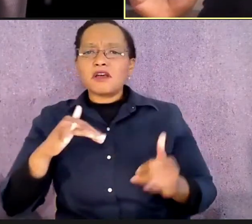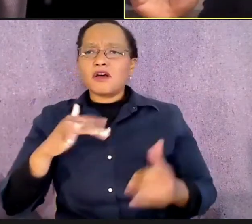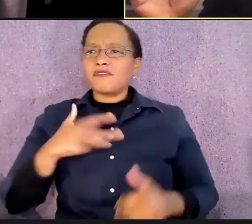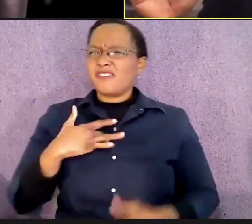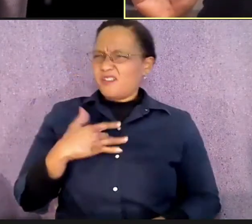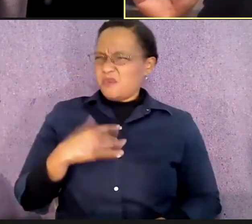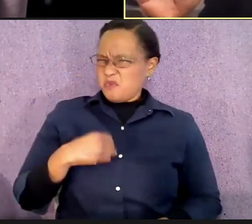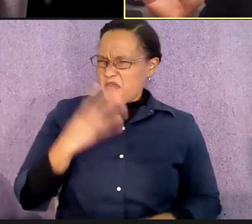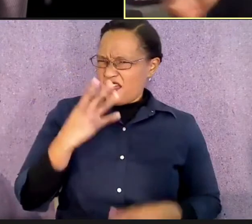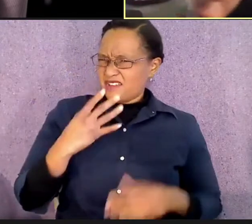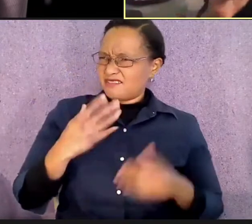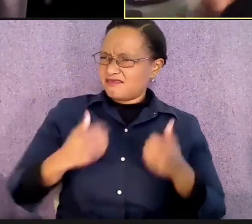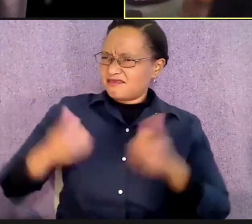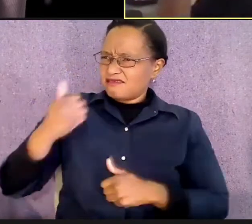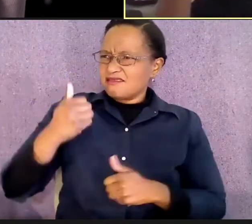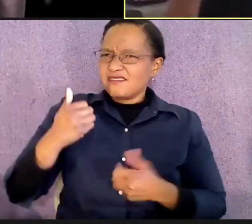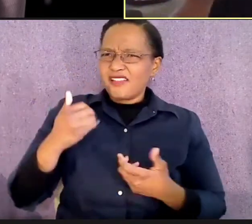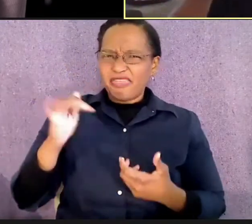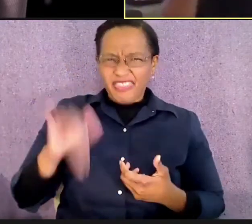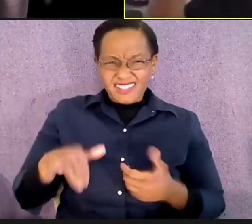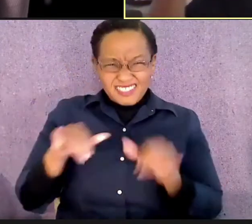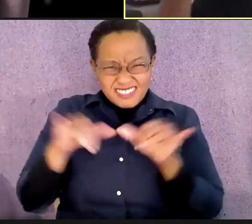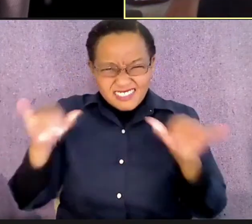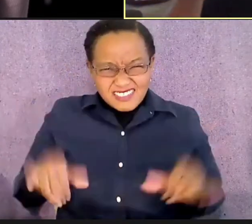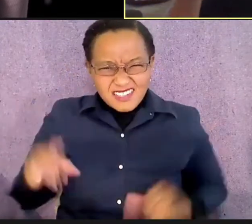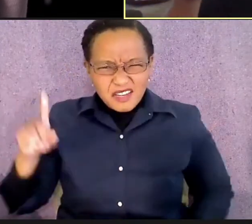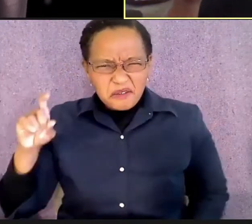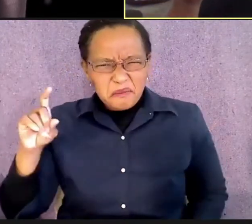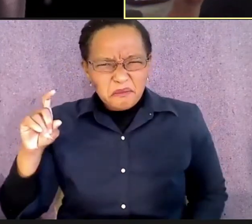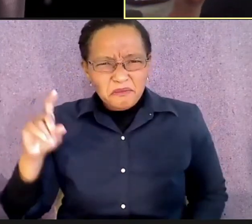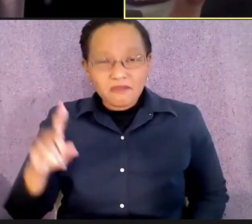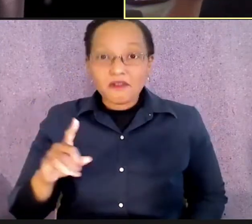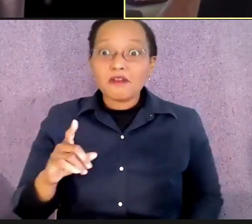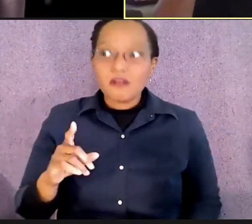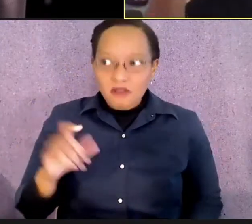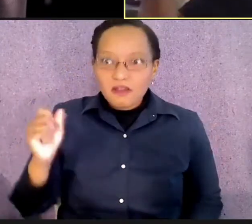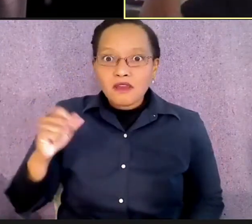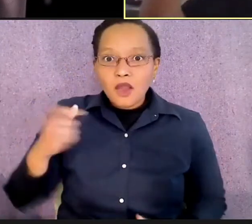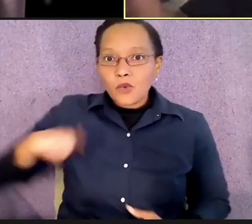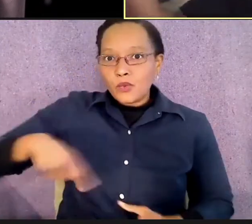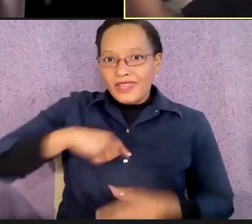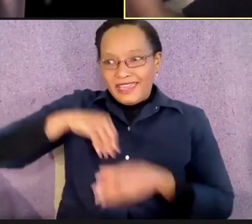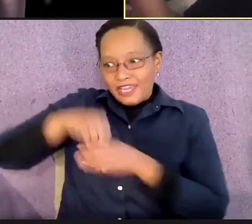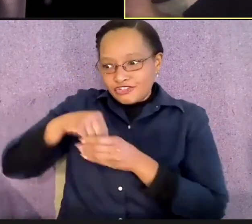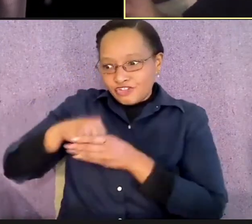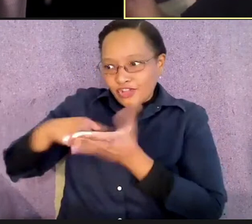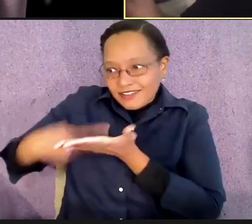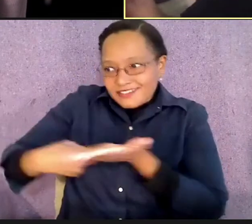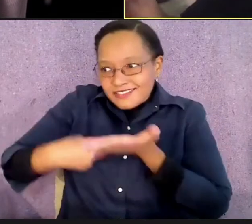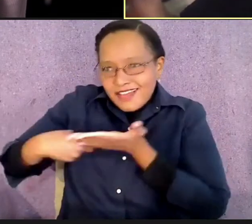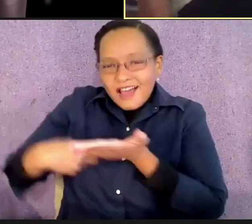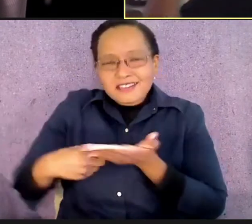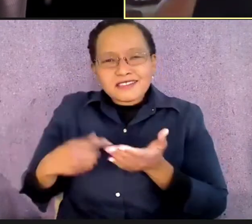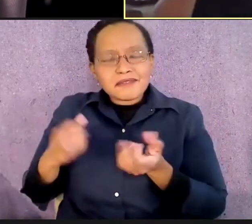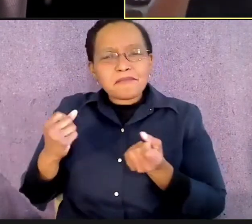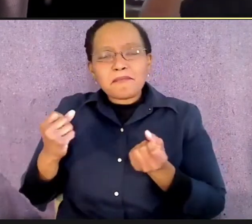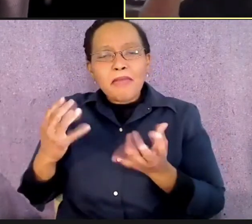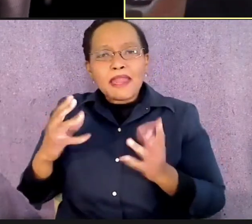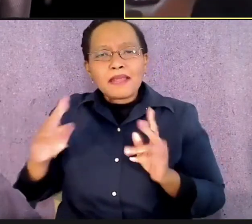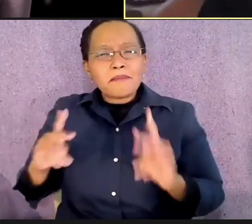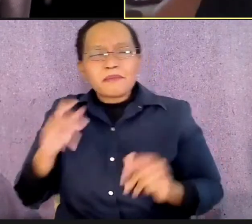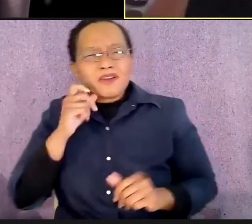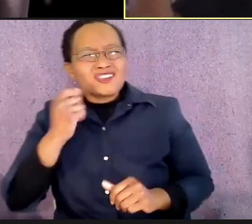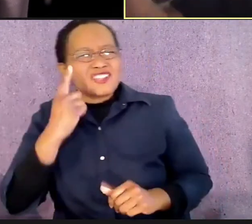system. And so we had a lot of internal discussions about like that from people who didn't really understand that. And we had a lot of